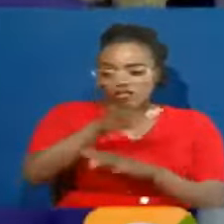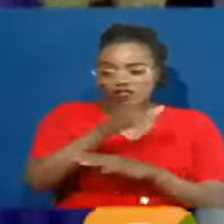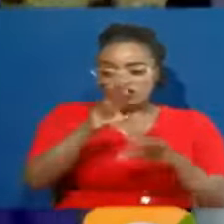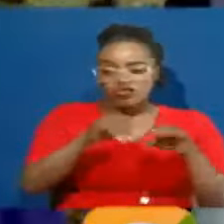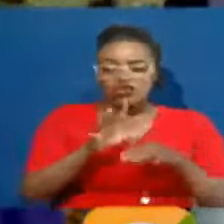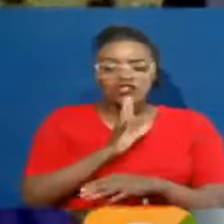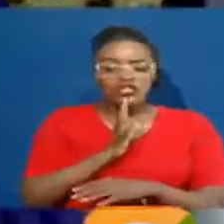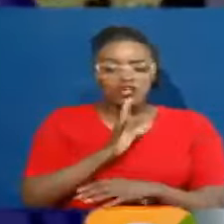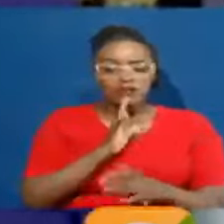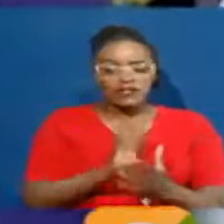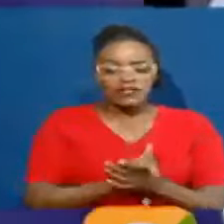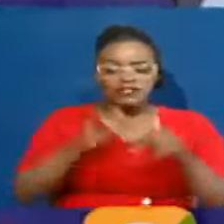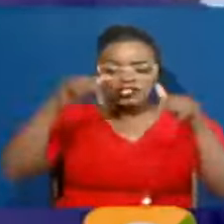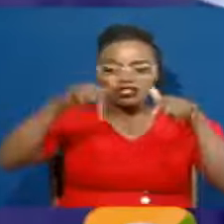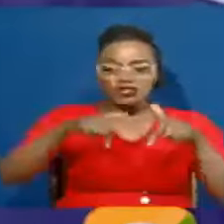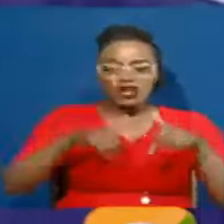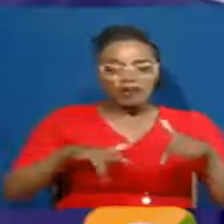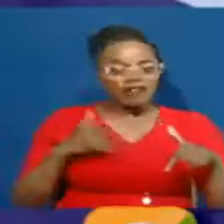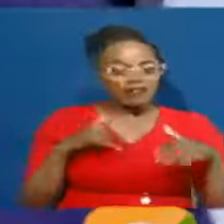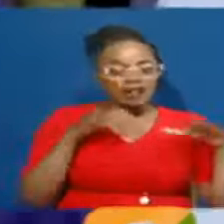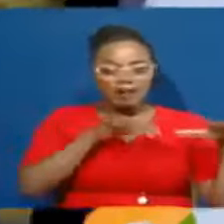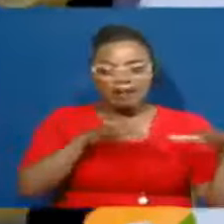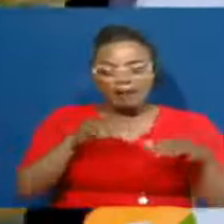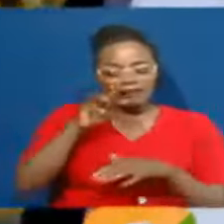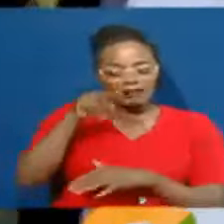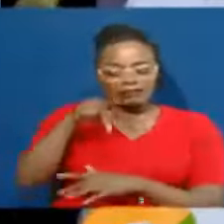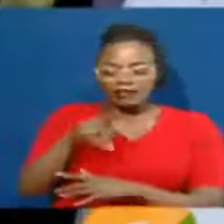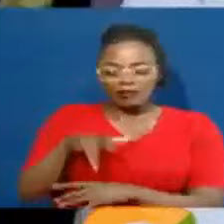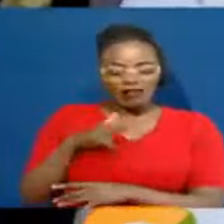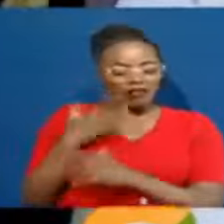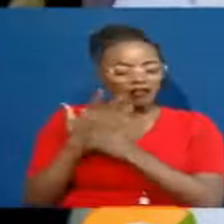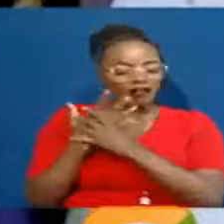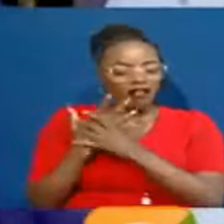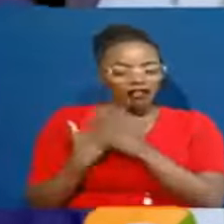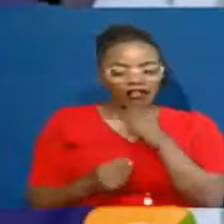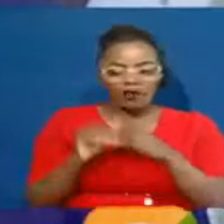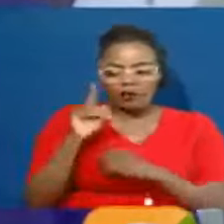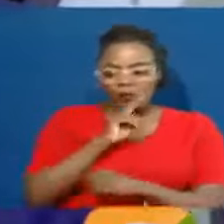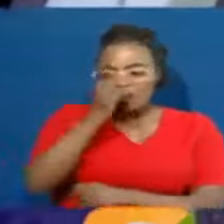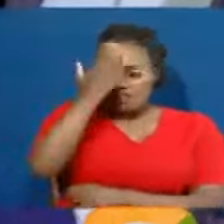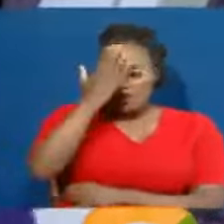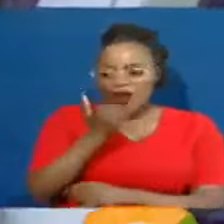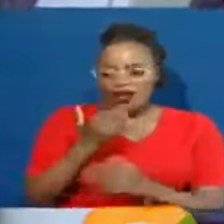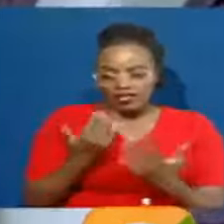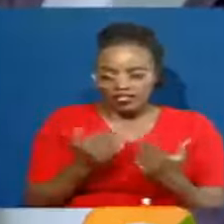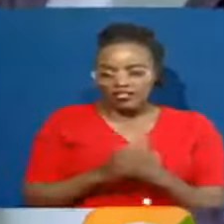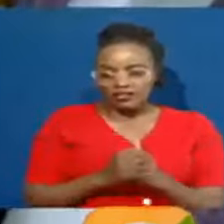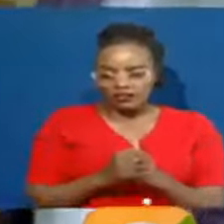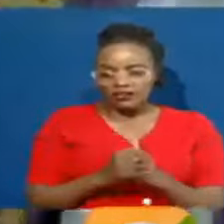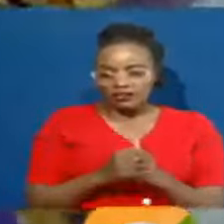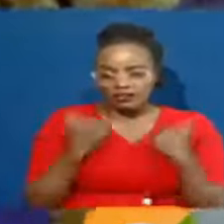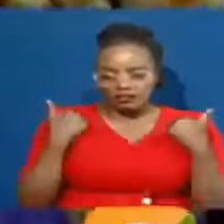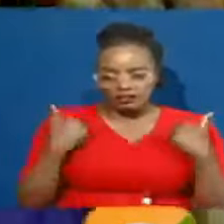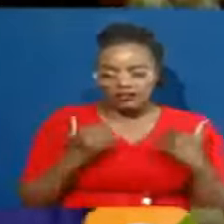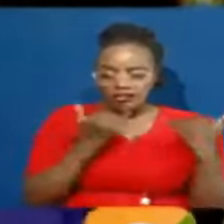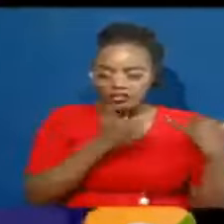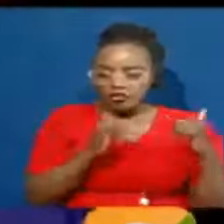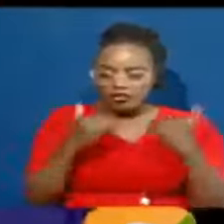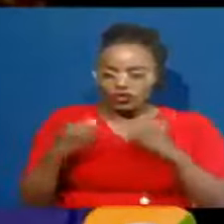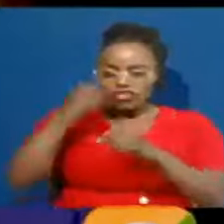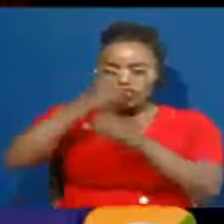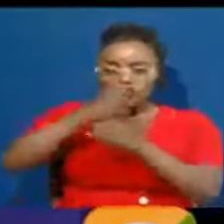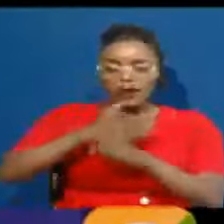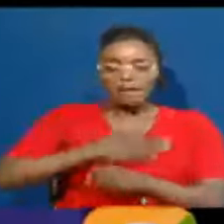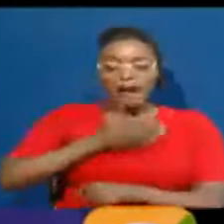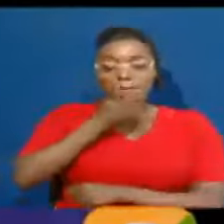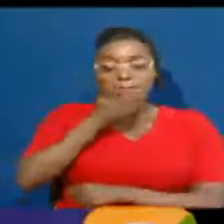contribute. Today, I'm a very frustrated Member of Parliament, basically because I tried doing my